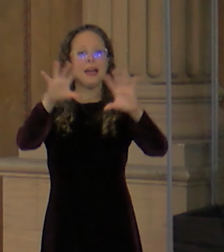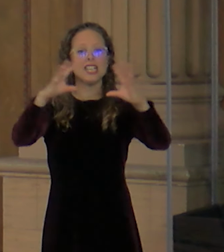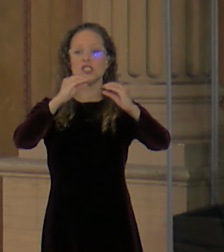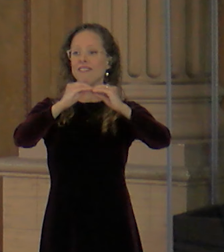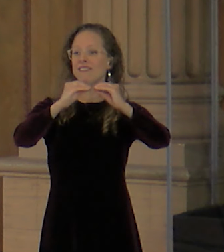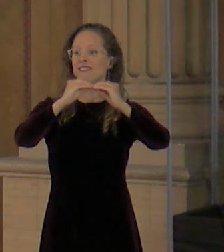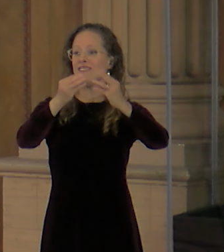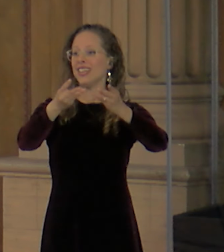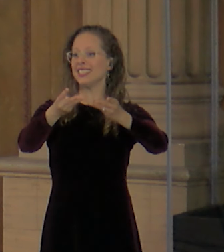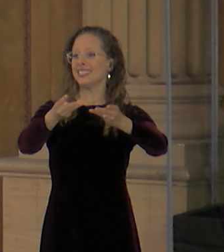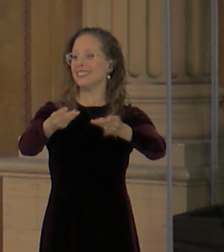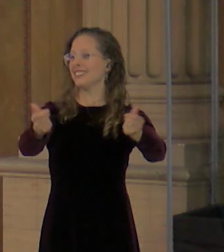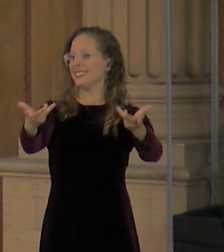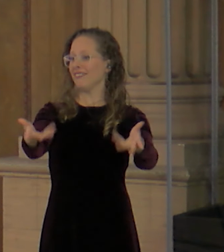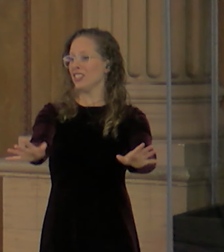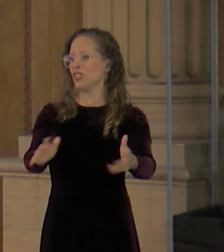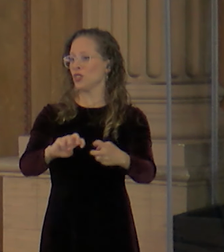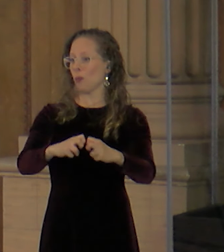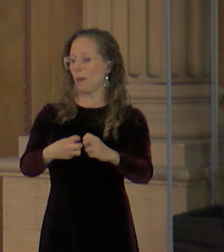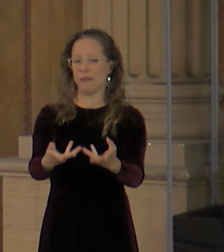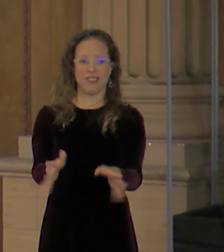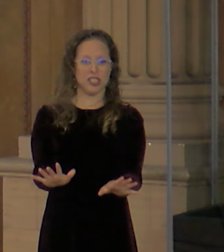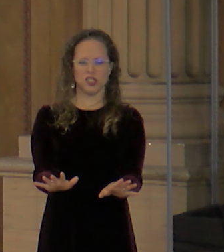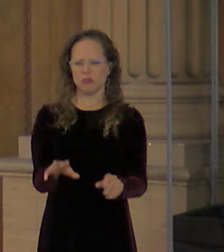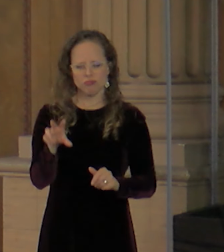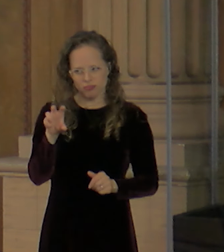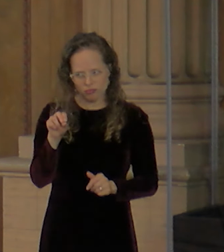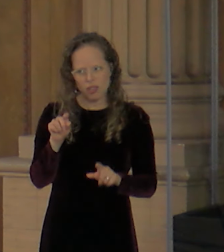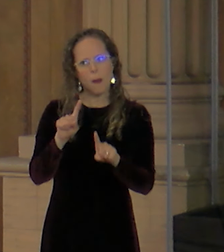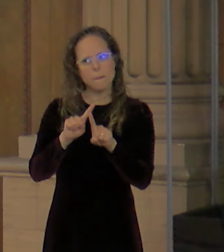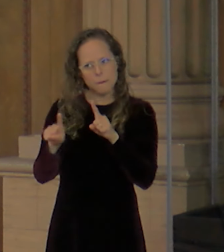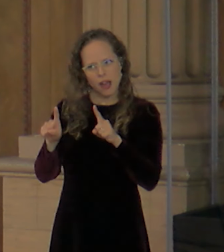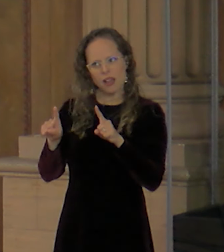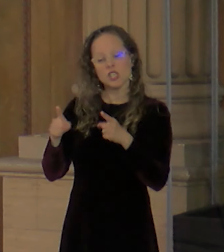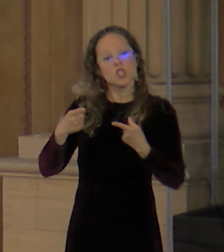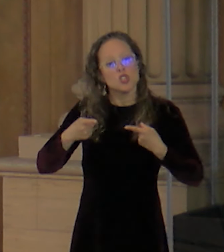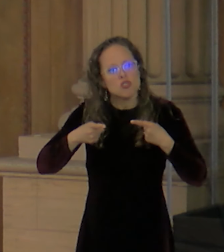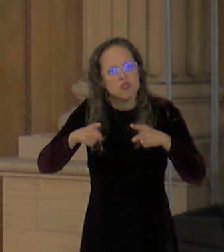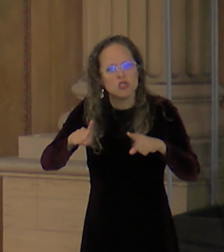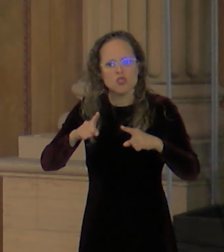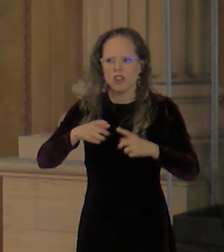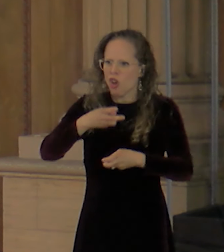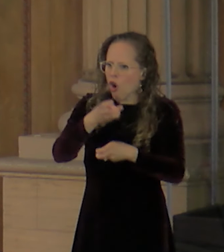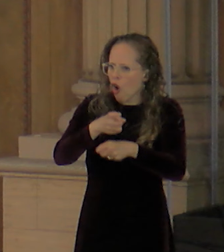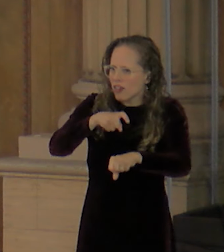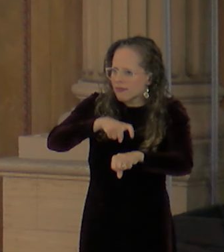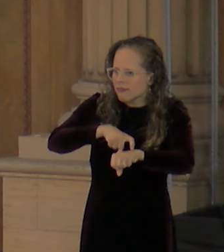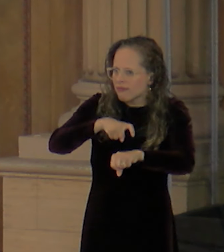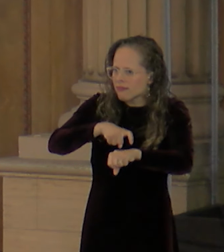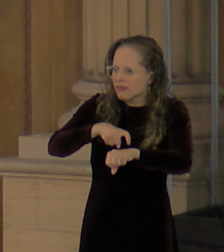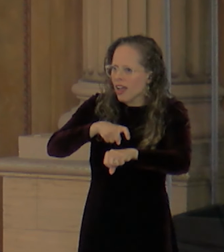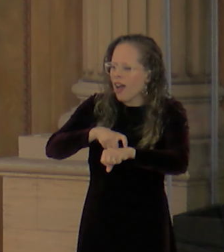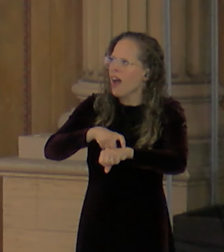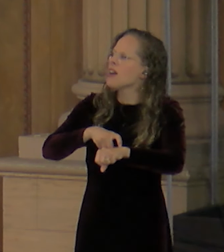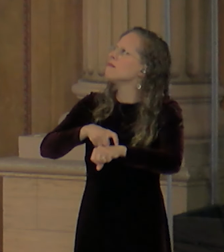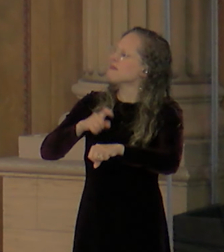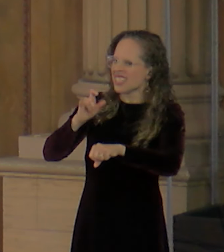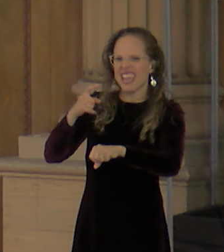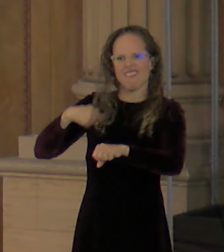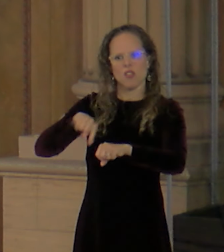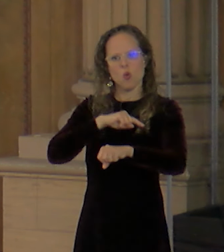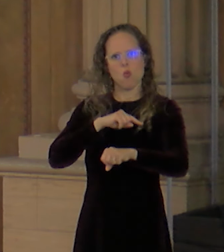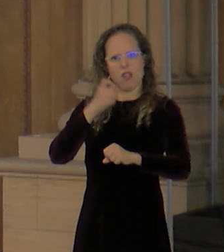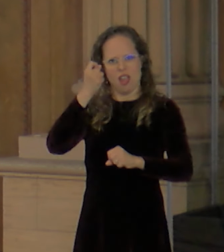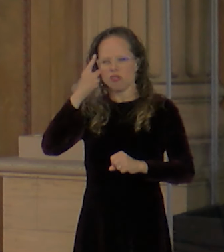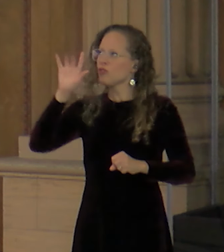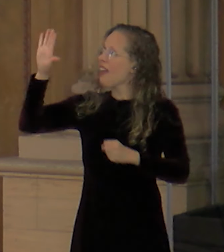as ingredients for our thoughts about God and his world that can help us persevere through hard times, can help us understand evil, and can help us